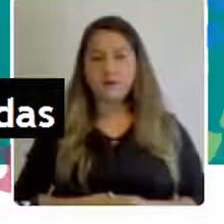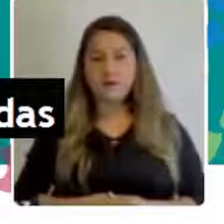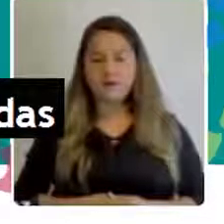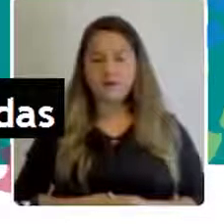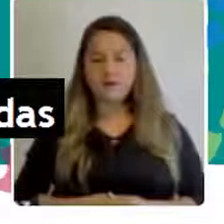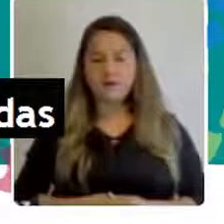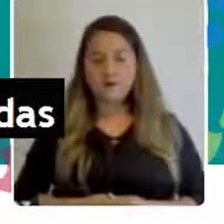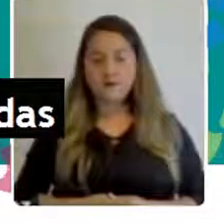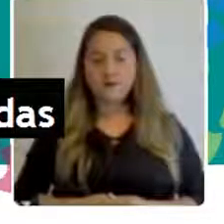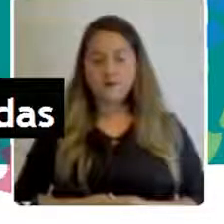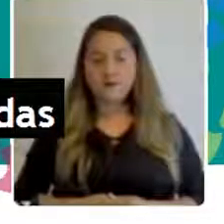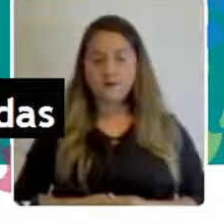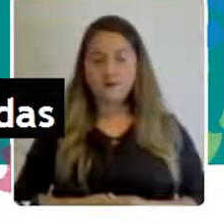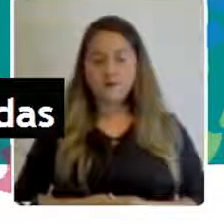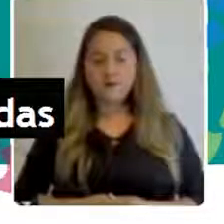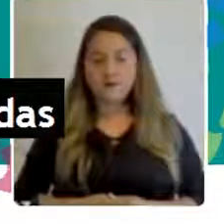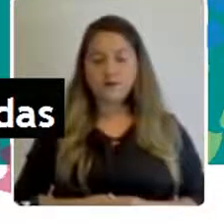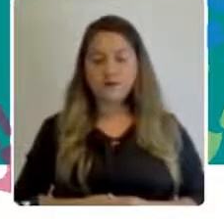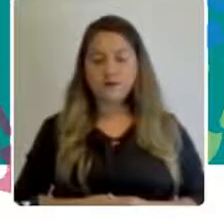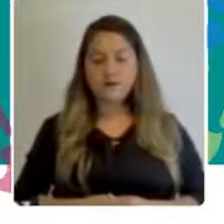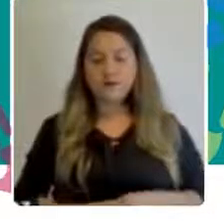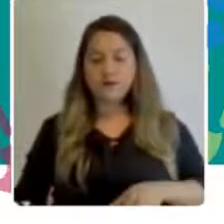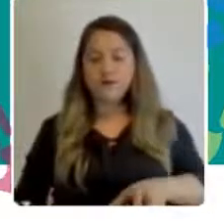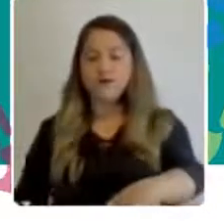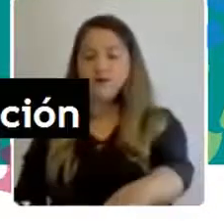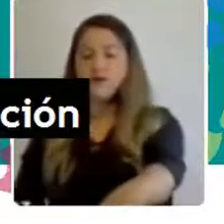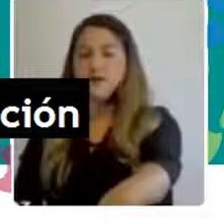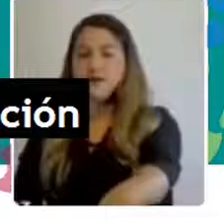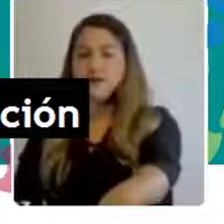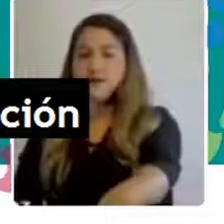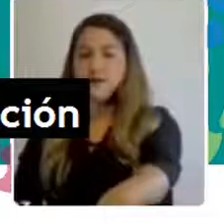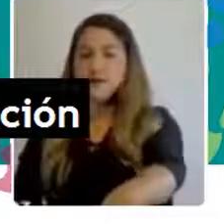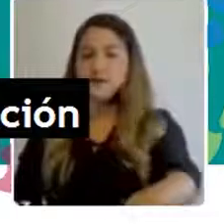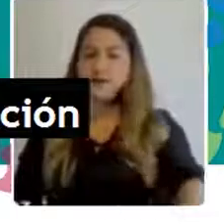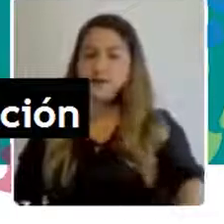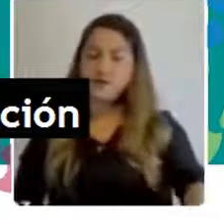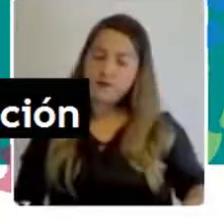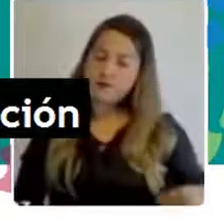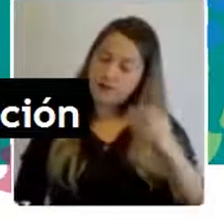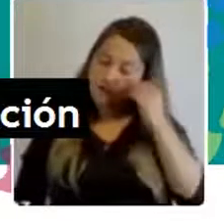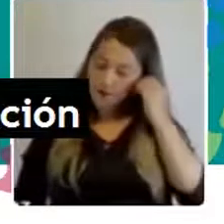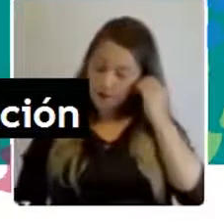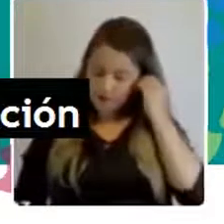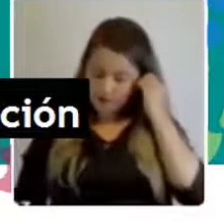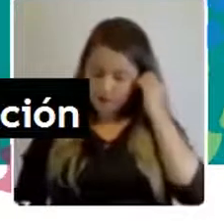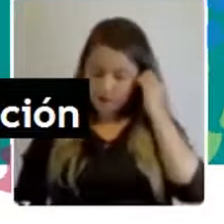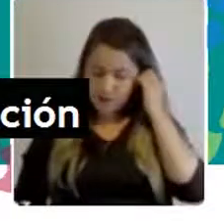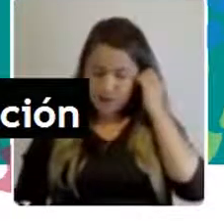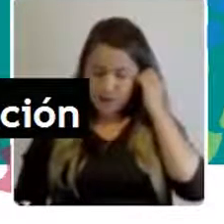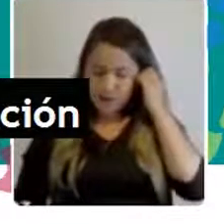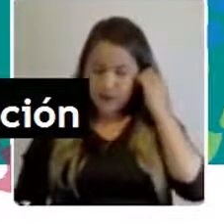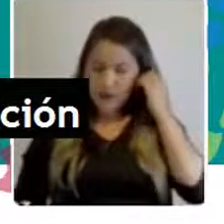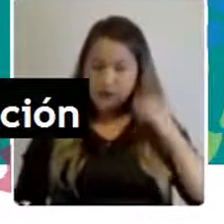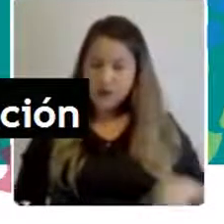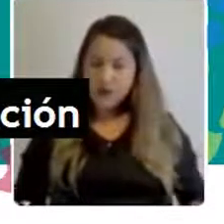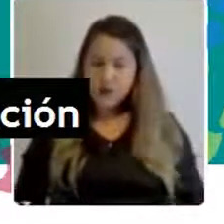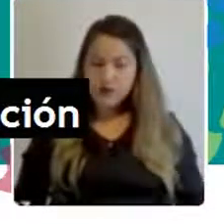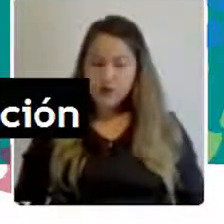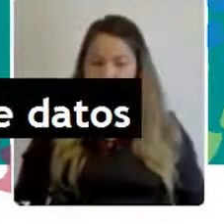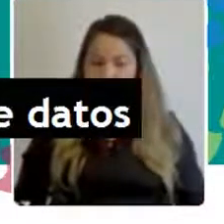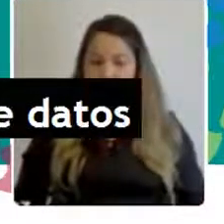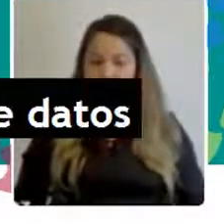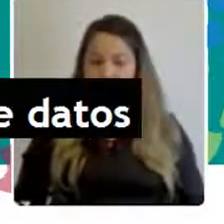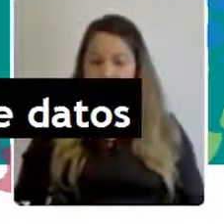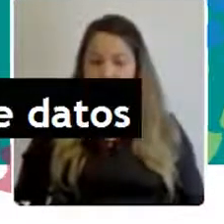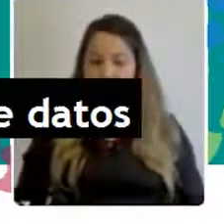sponsored by the biopharmaceutical industry, please include those and send those in to